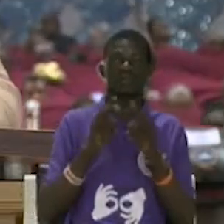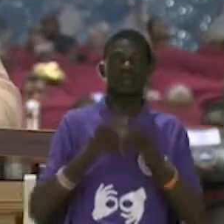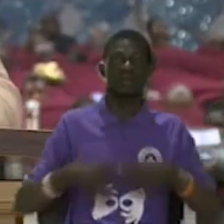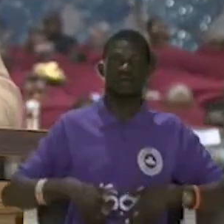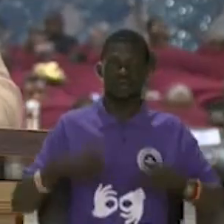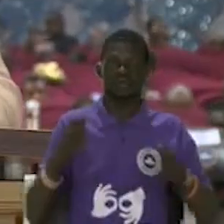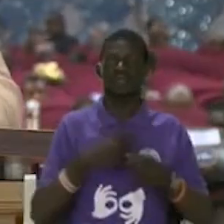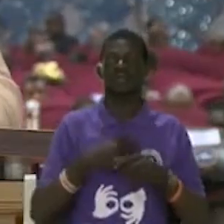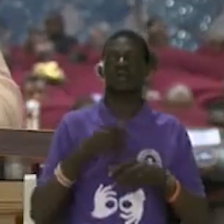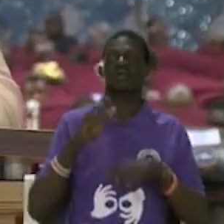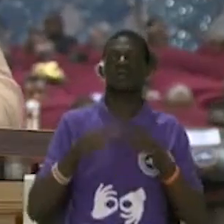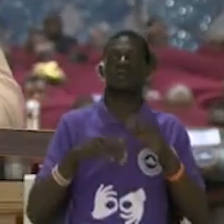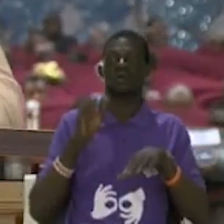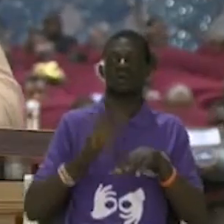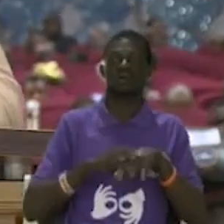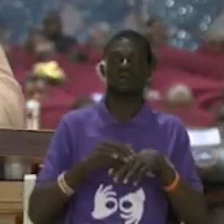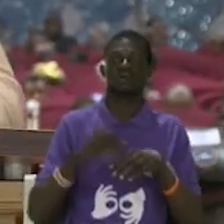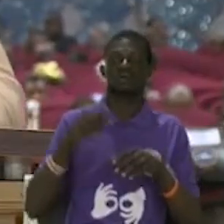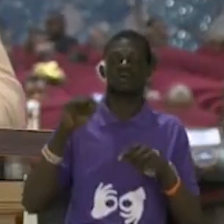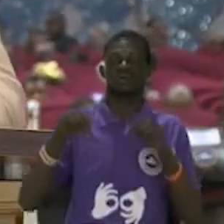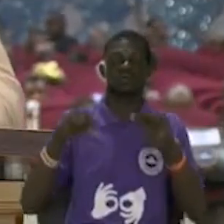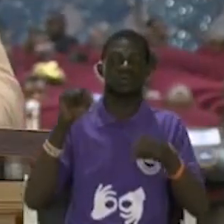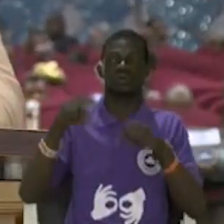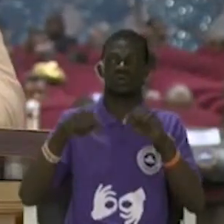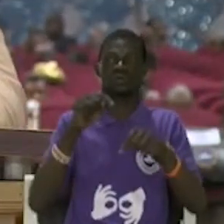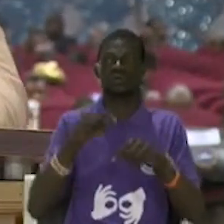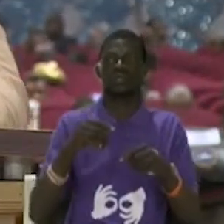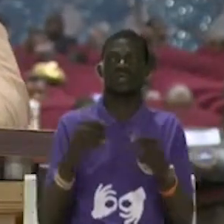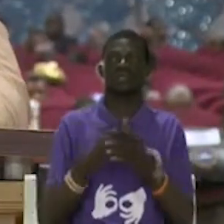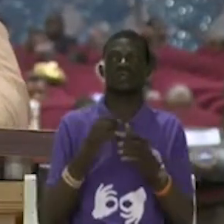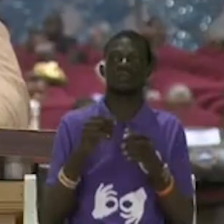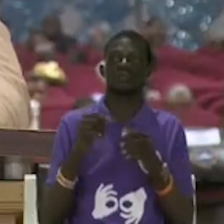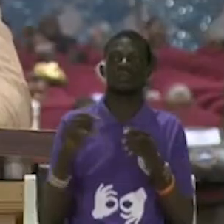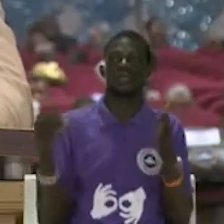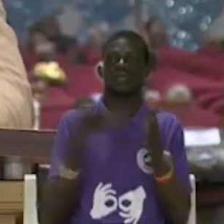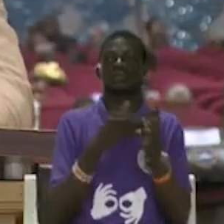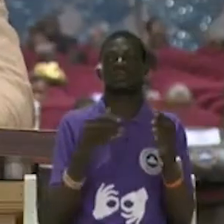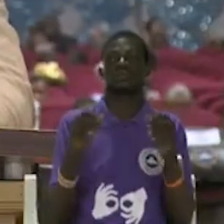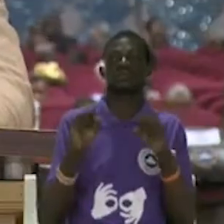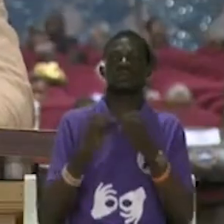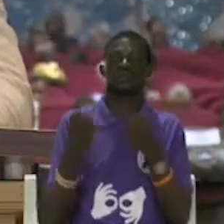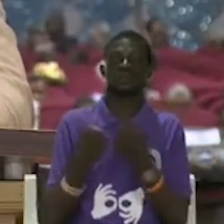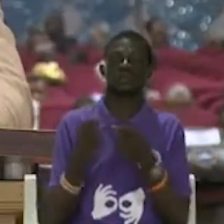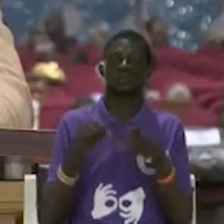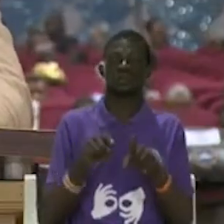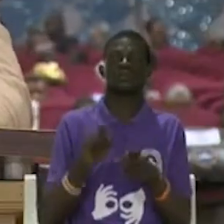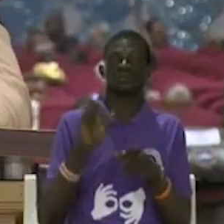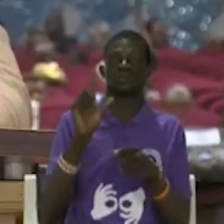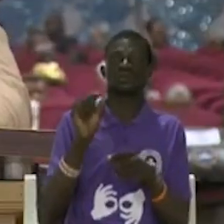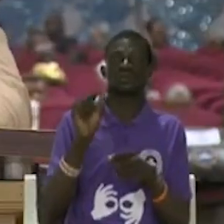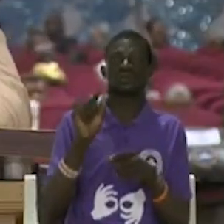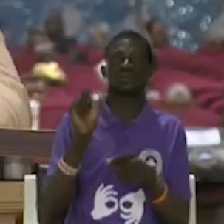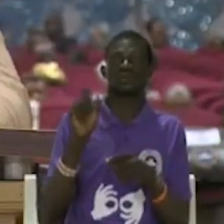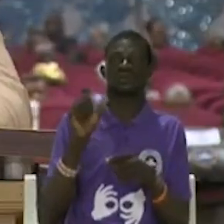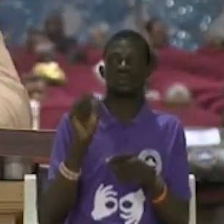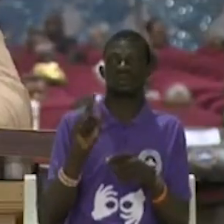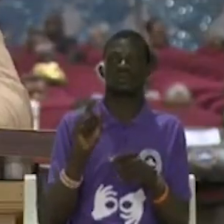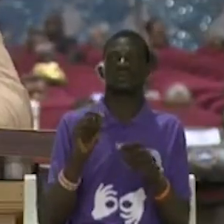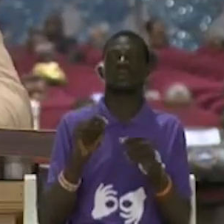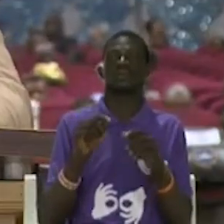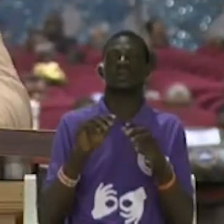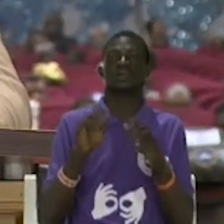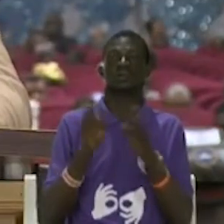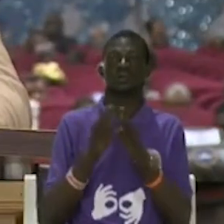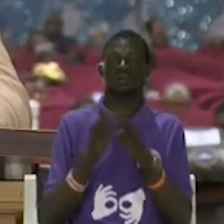and he walked on his toes and was antisocial. During the 2011 annual convention,